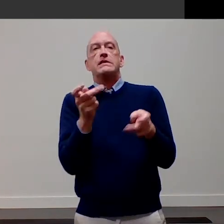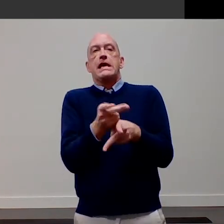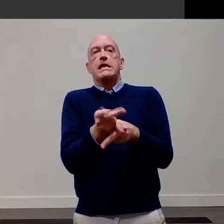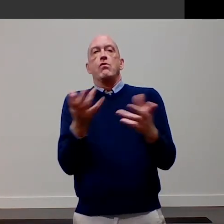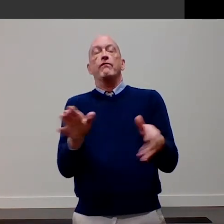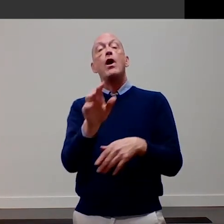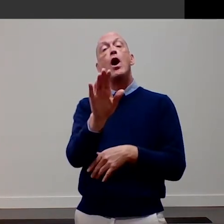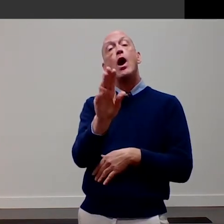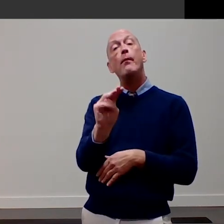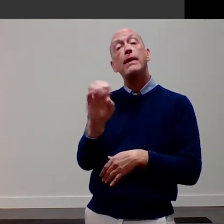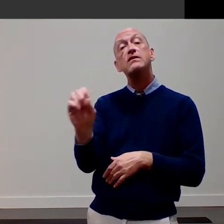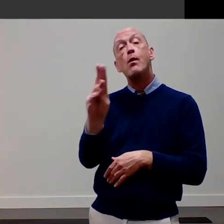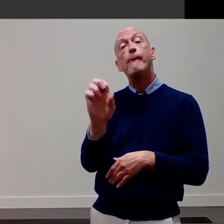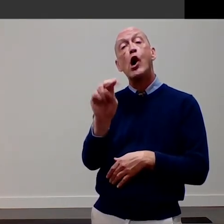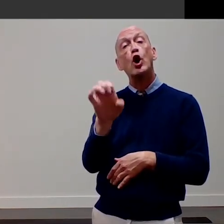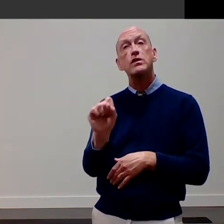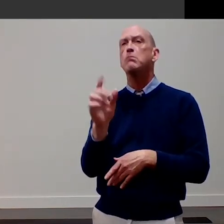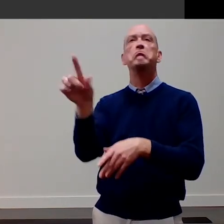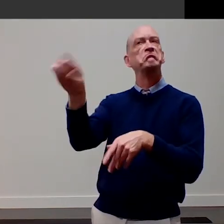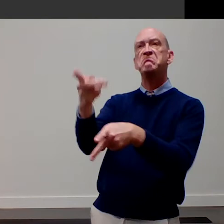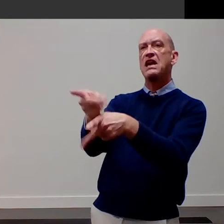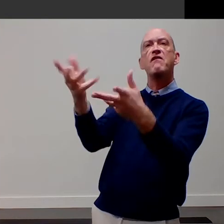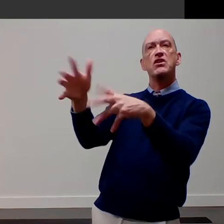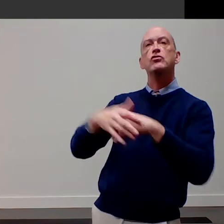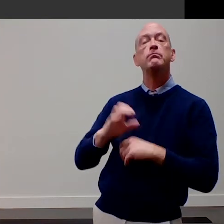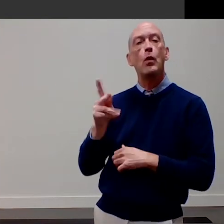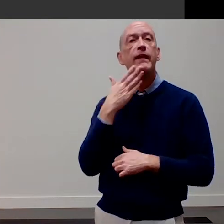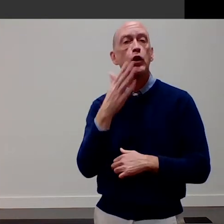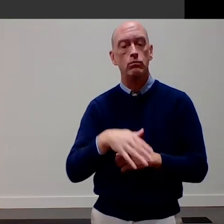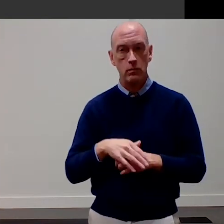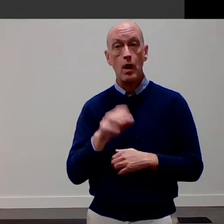Yes, they have it under control, thank you. Okay.